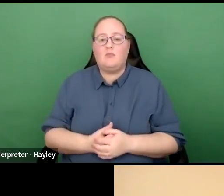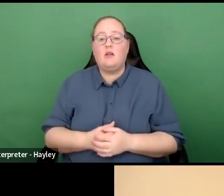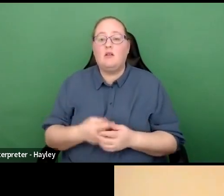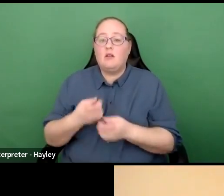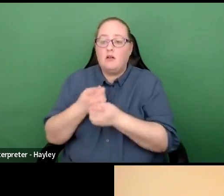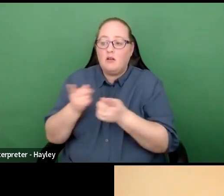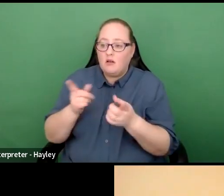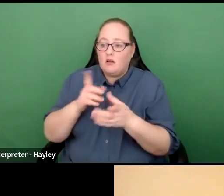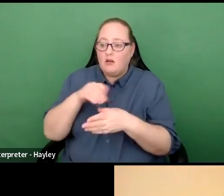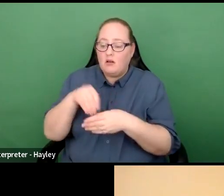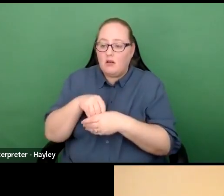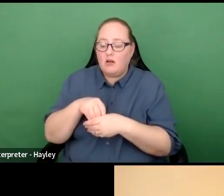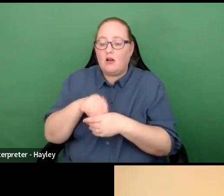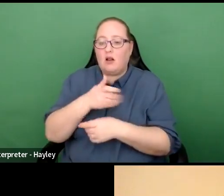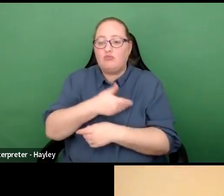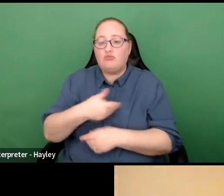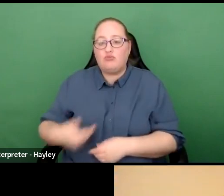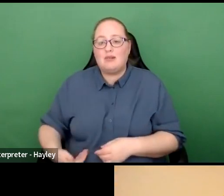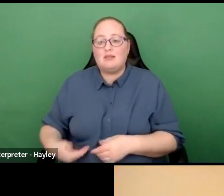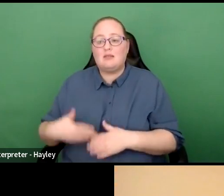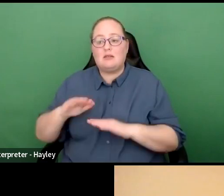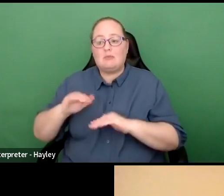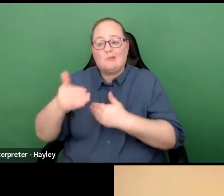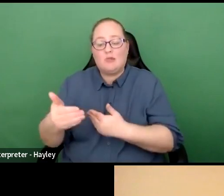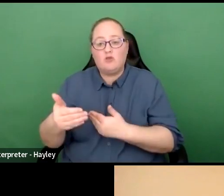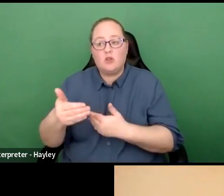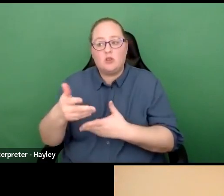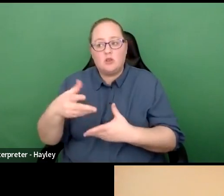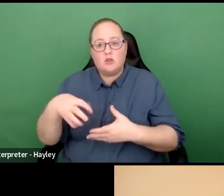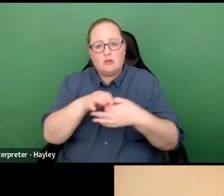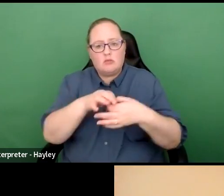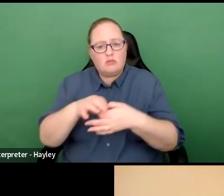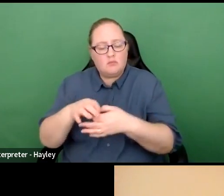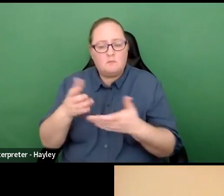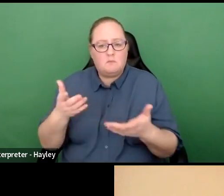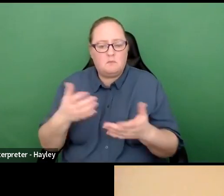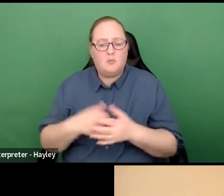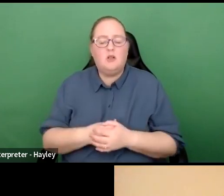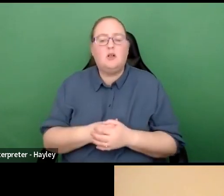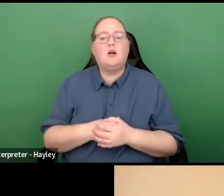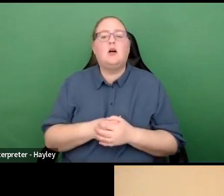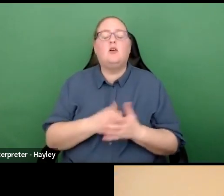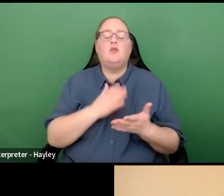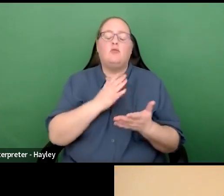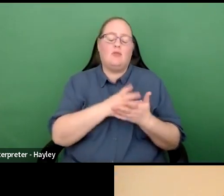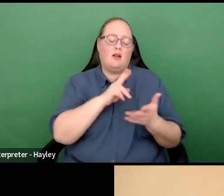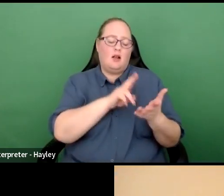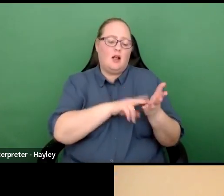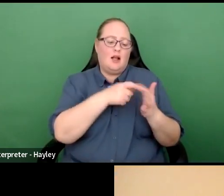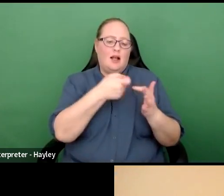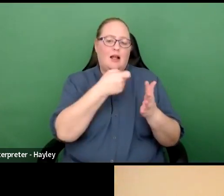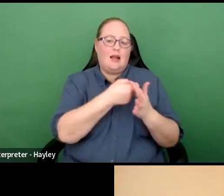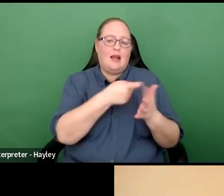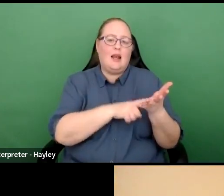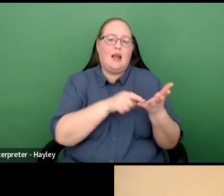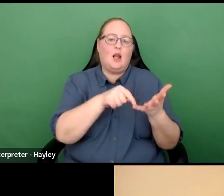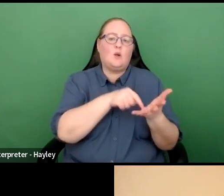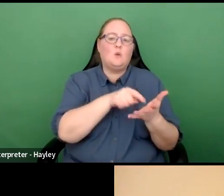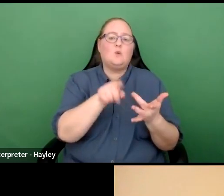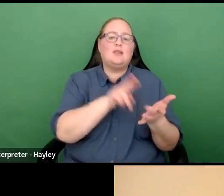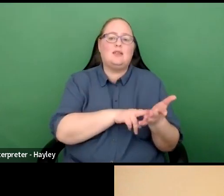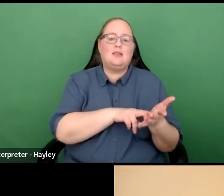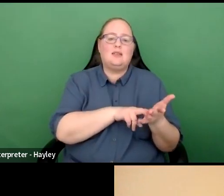embody the Protestant spirit kind of thing? They were, and I think this Niklutin archive very much very